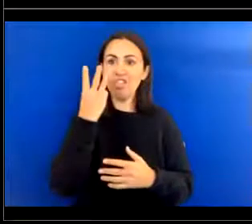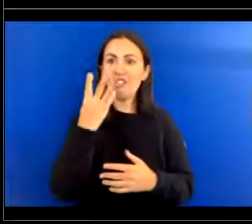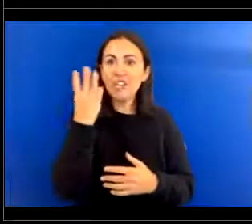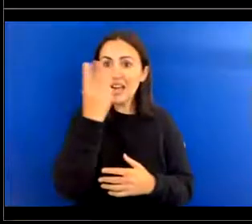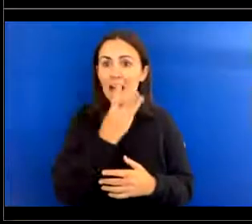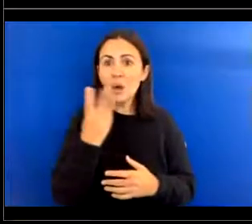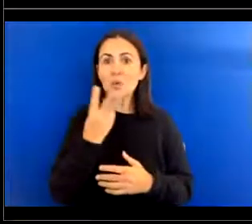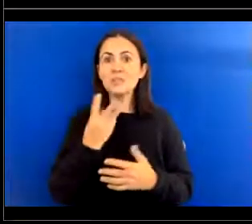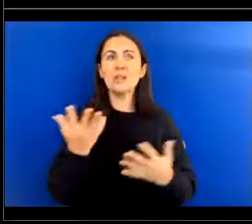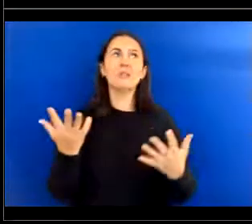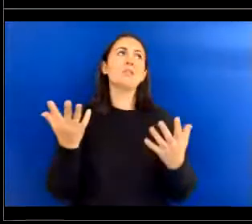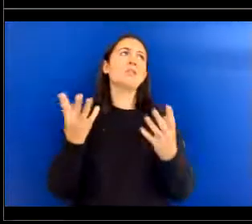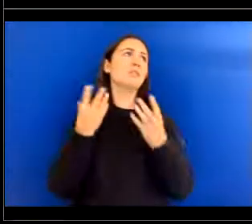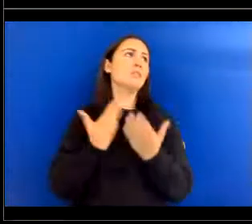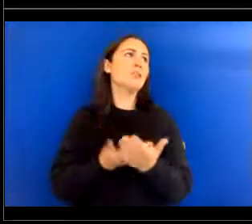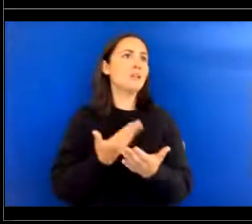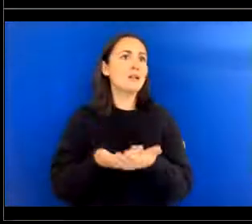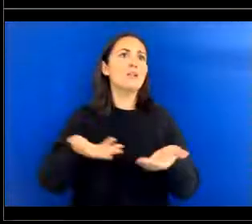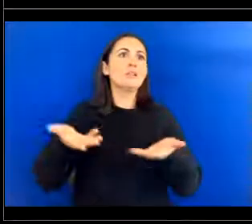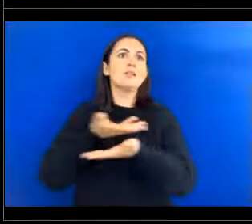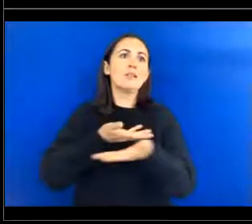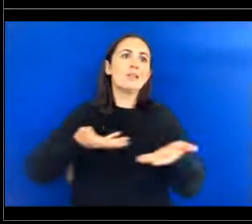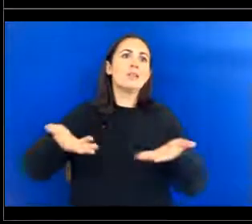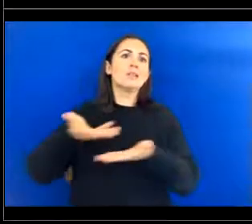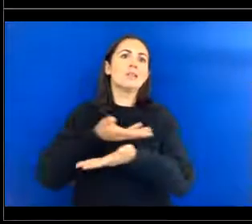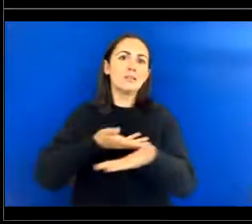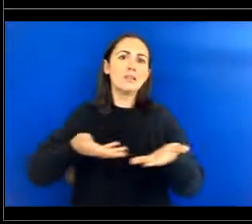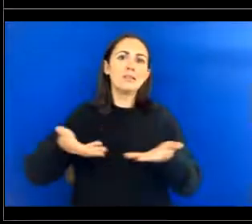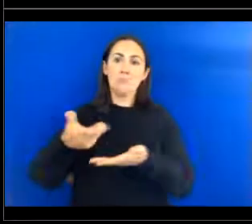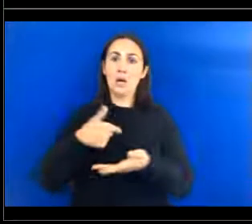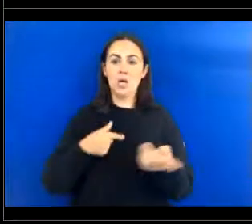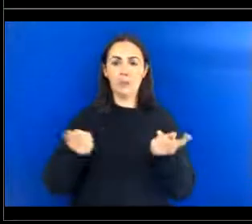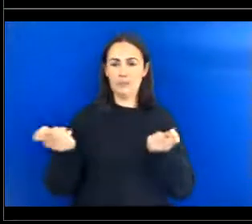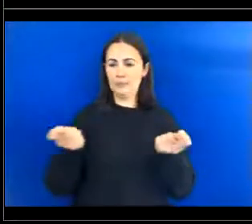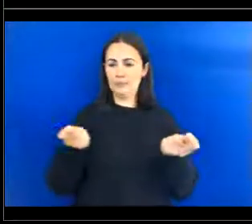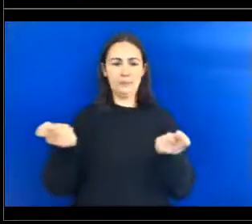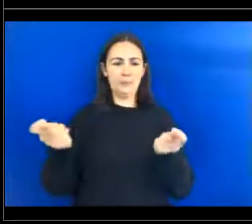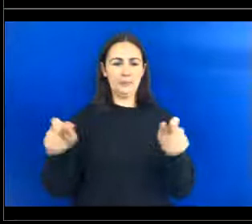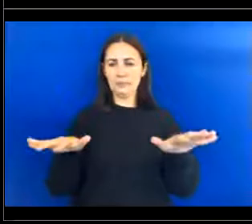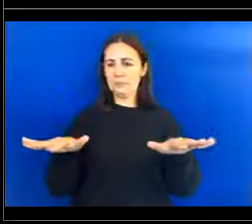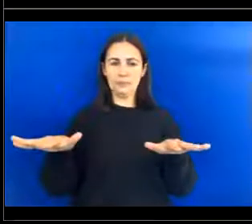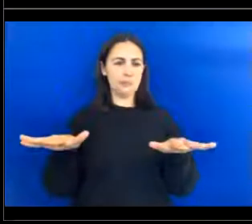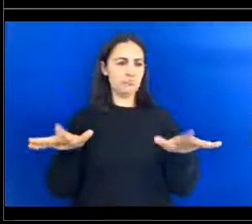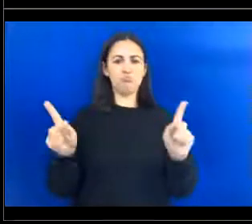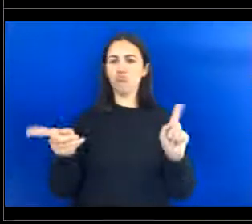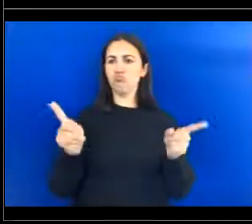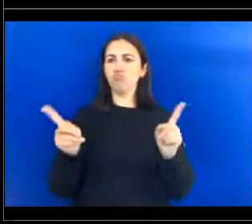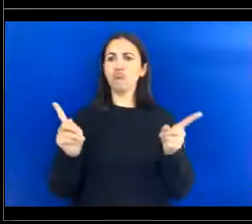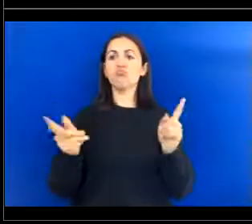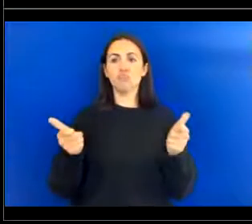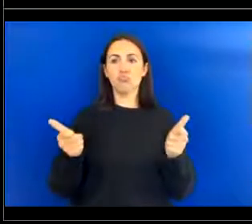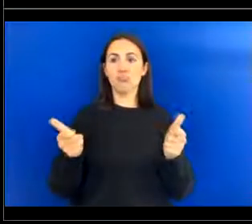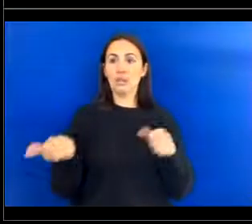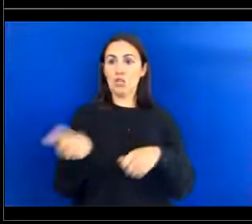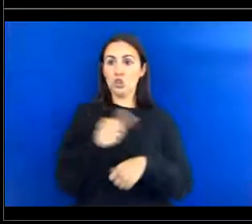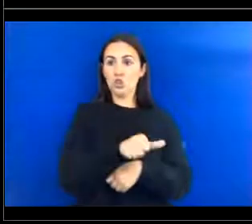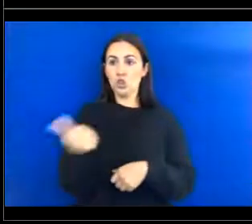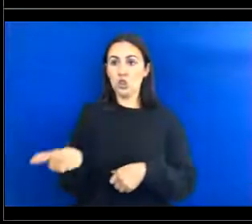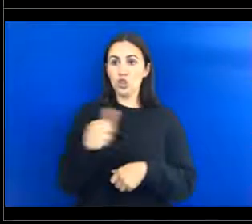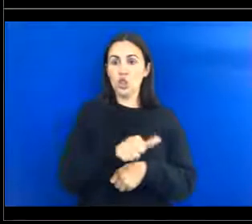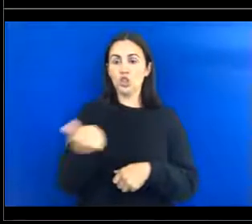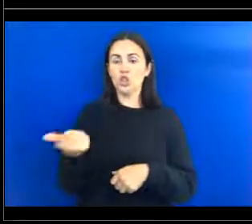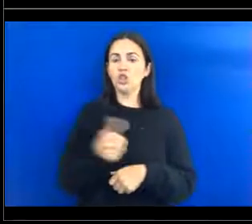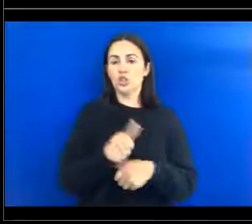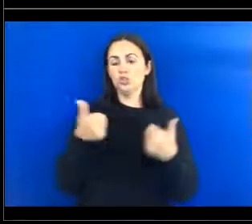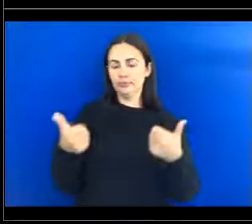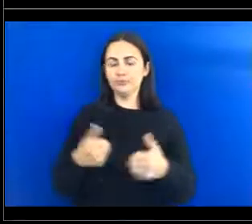heavy going, particularly on the phone. But as long as they're making progress and they're moving forward, and we're checking in with them.